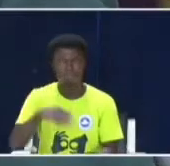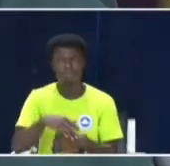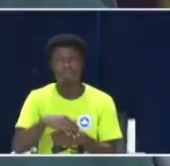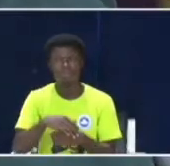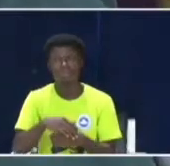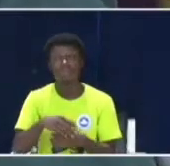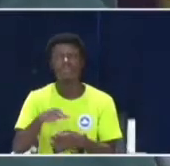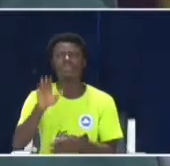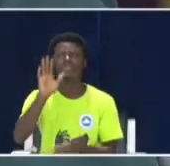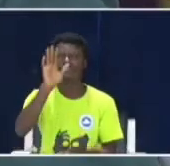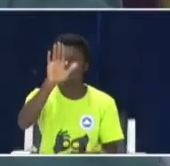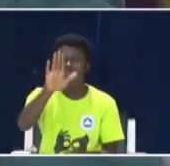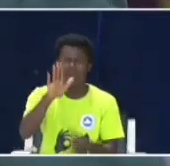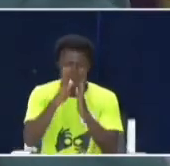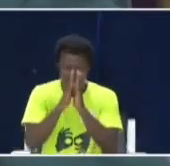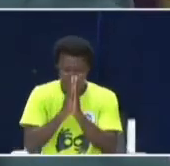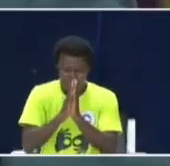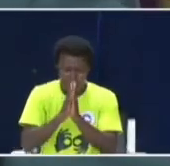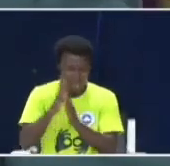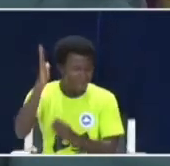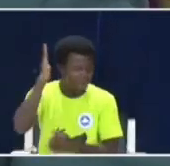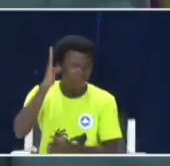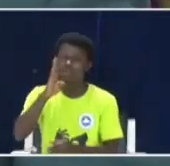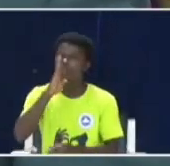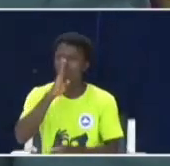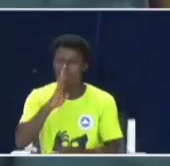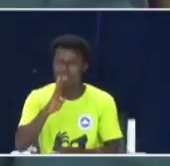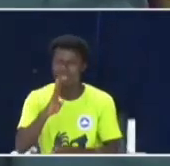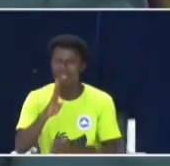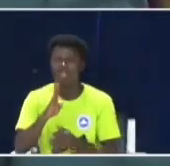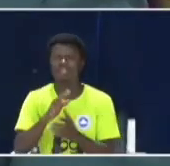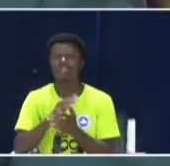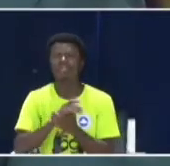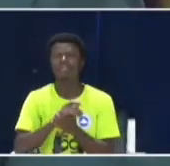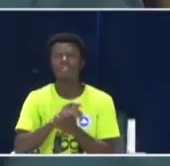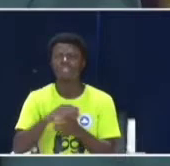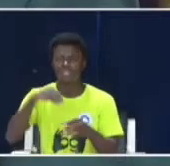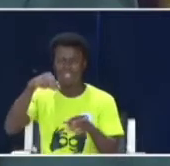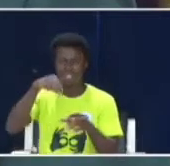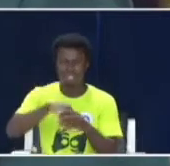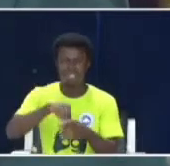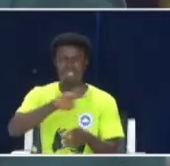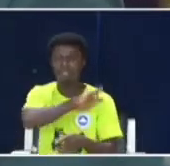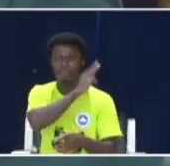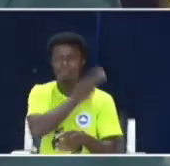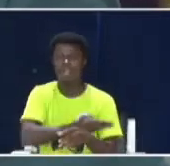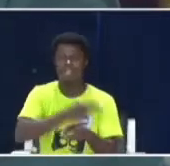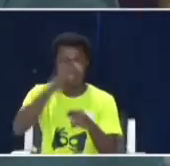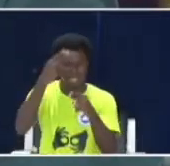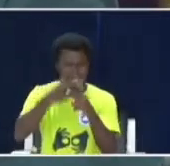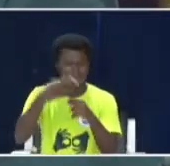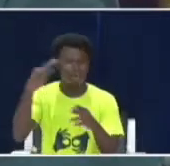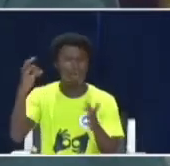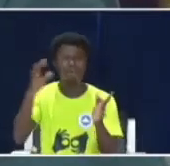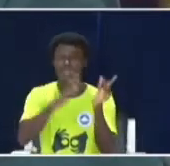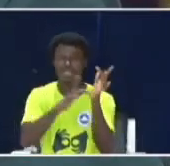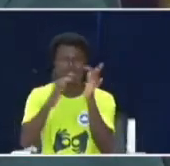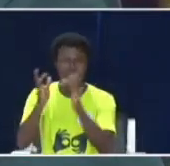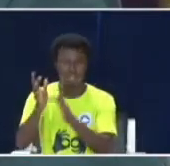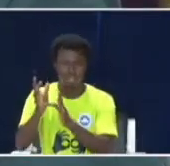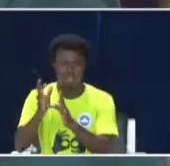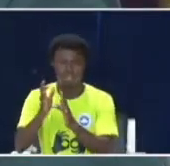your prayer will be, adura re ni yo je bayi pe, in the mighty name of Jesus, ni oruko nla Jesu